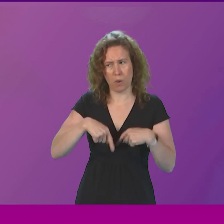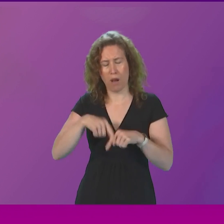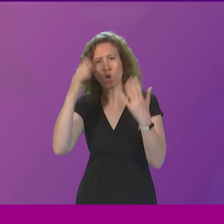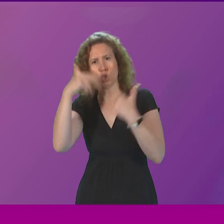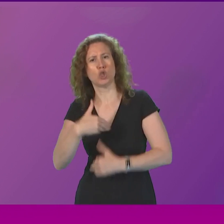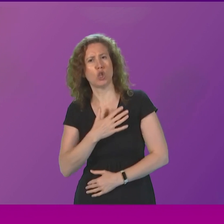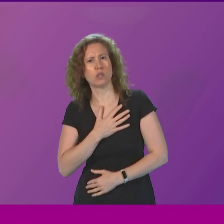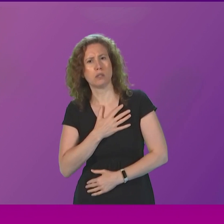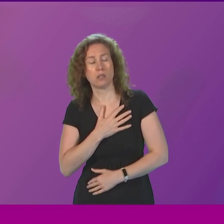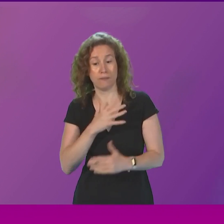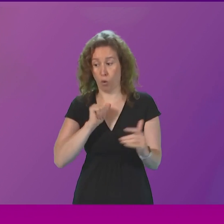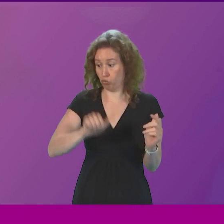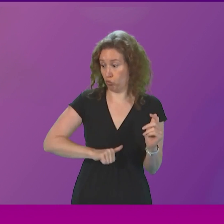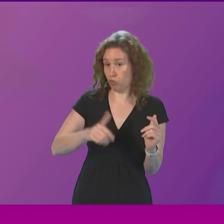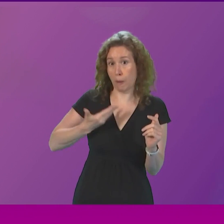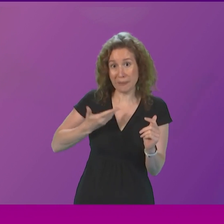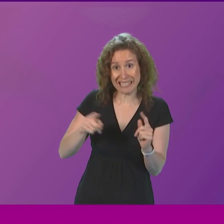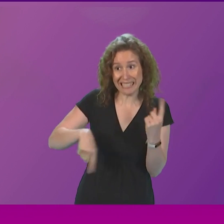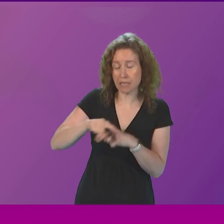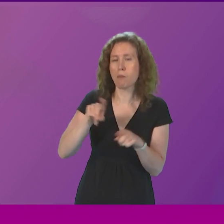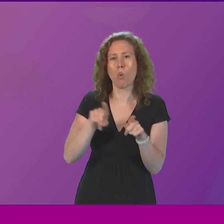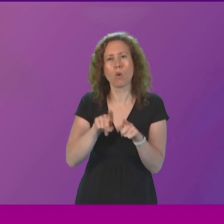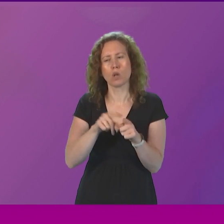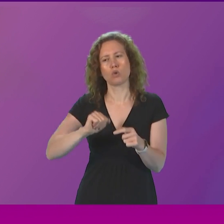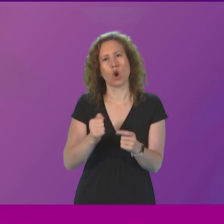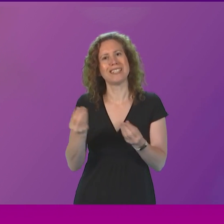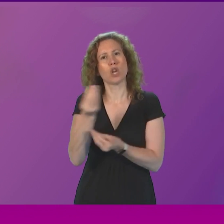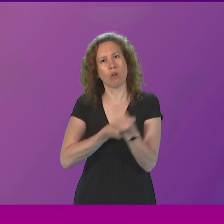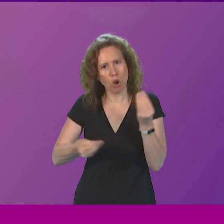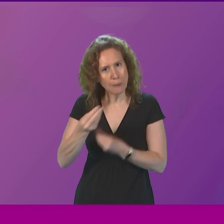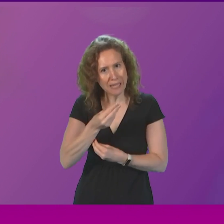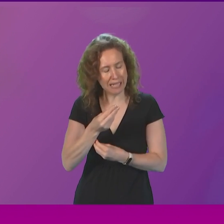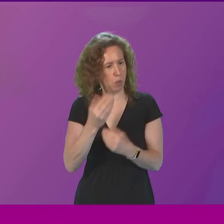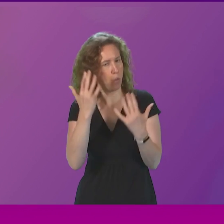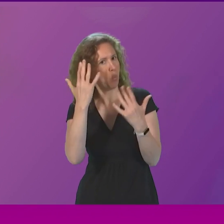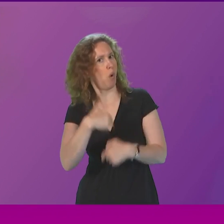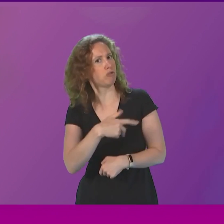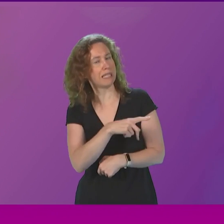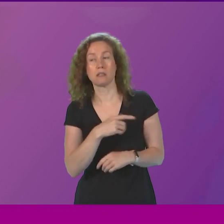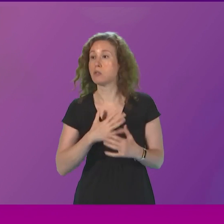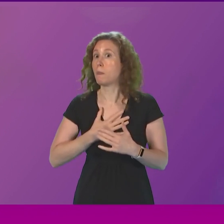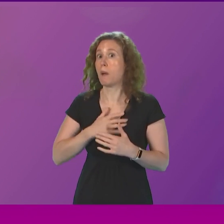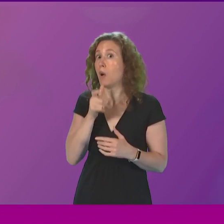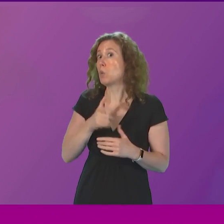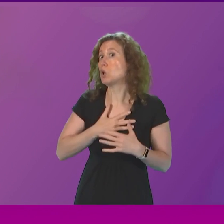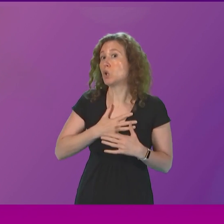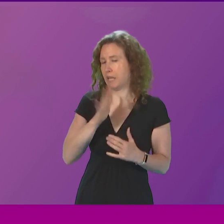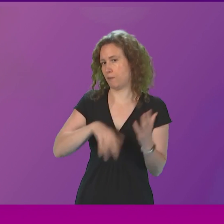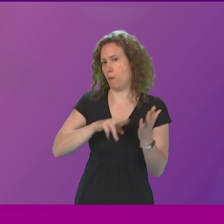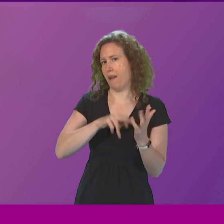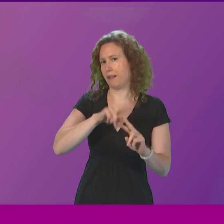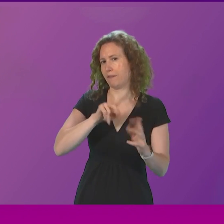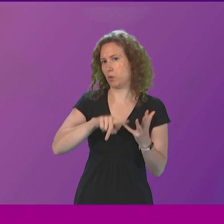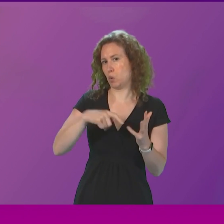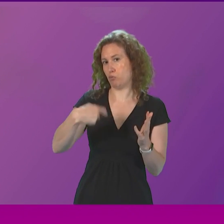concern, not only for rural businesses, but for the Scottish economy as a whole." Not my words, the words of the NFU president